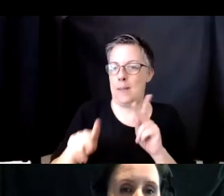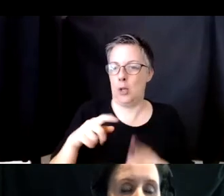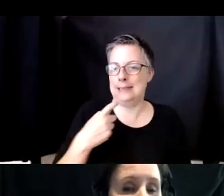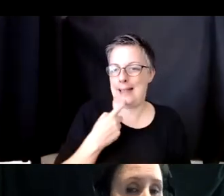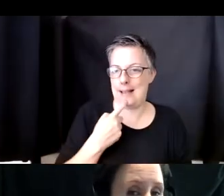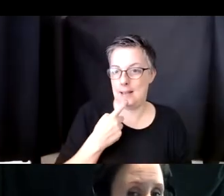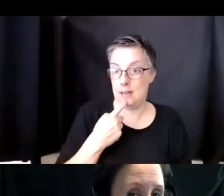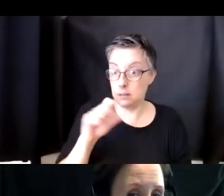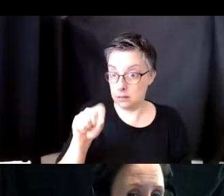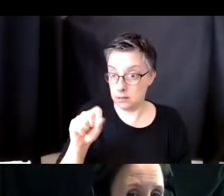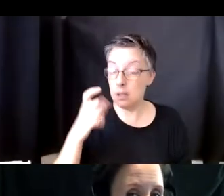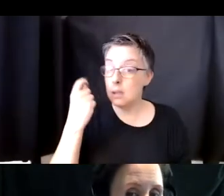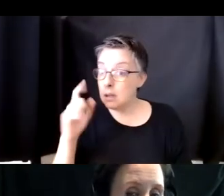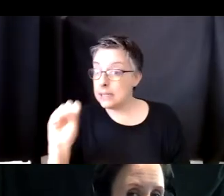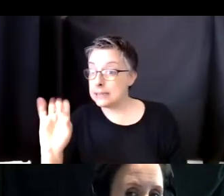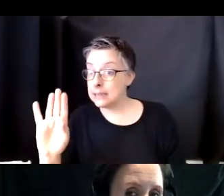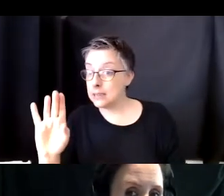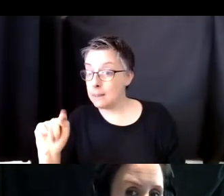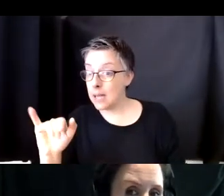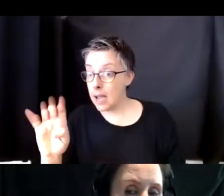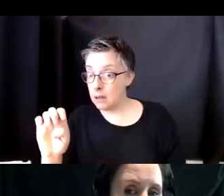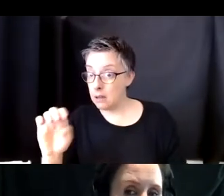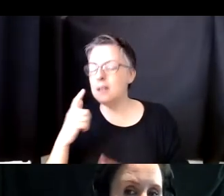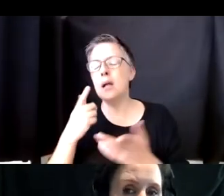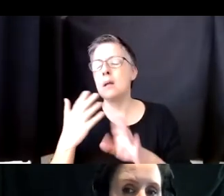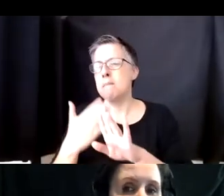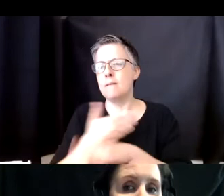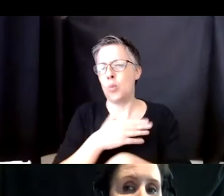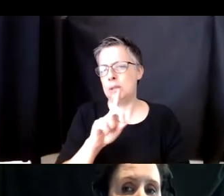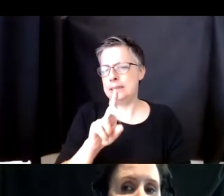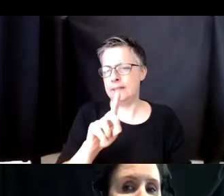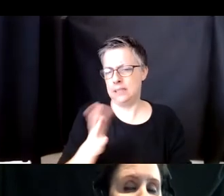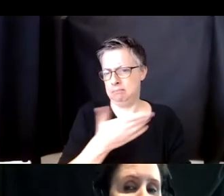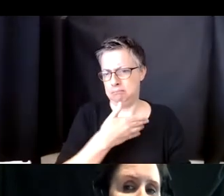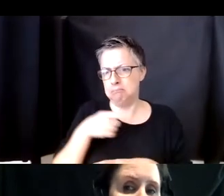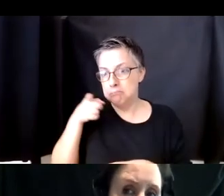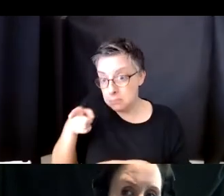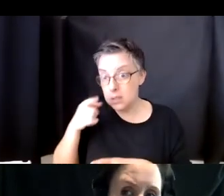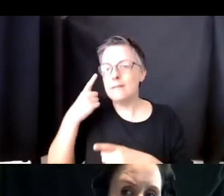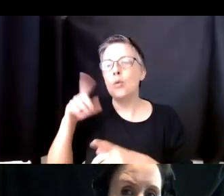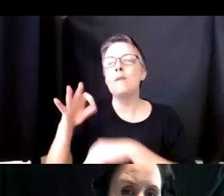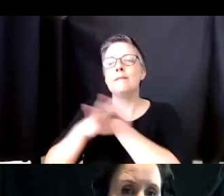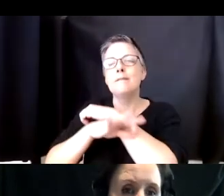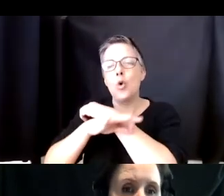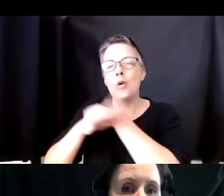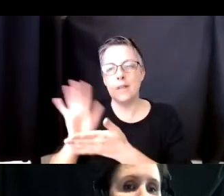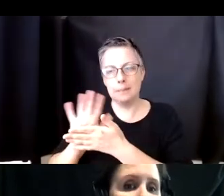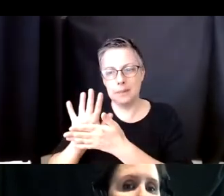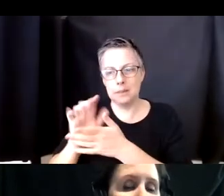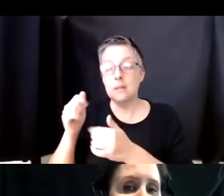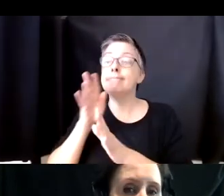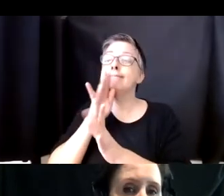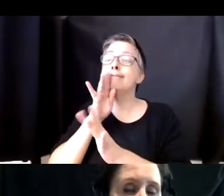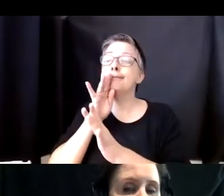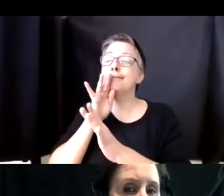saying. Subtitles, even before DVDs came out, were meant for foreign films. They were